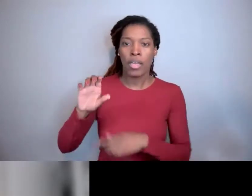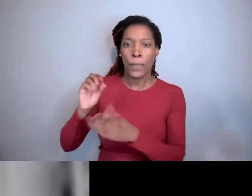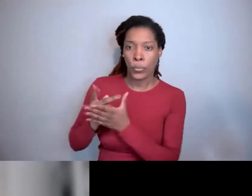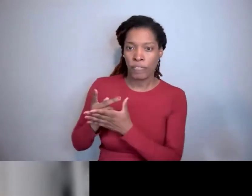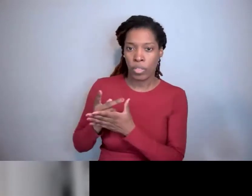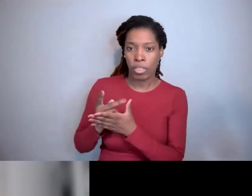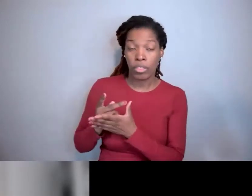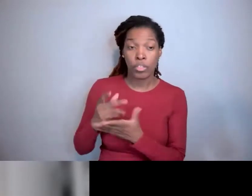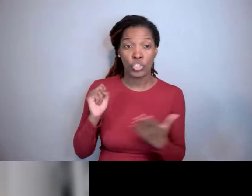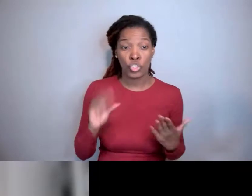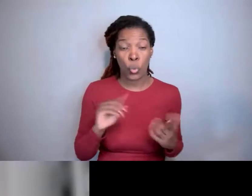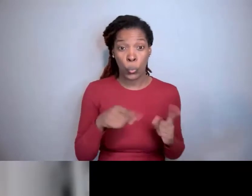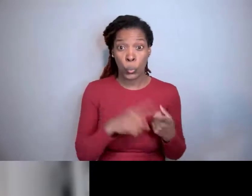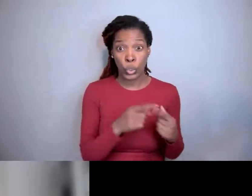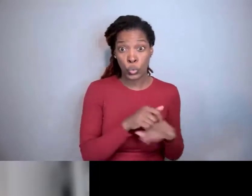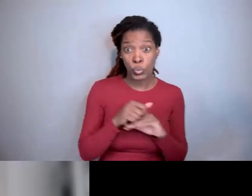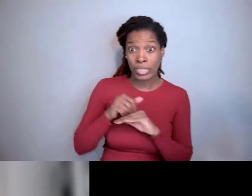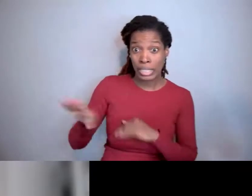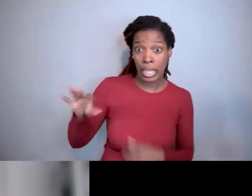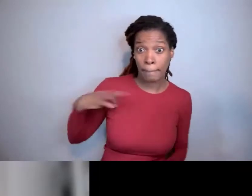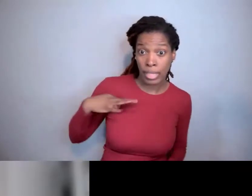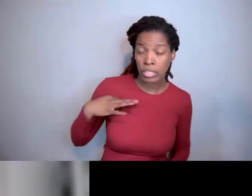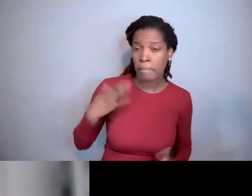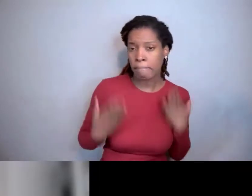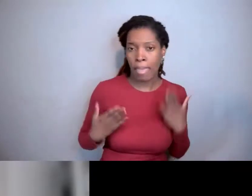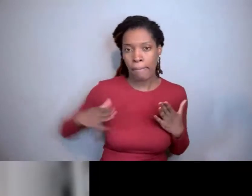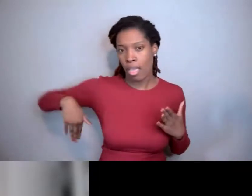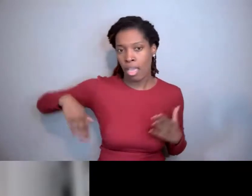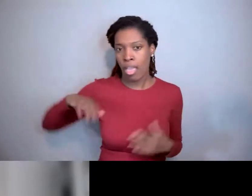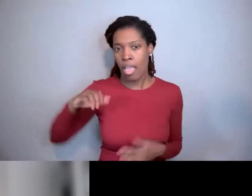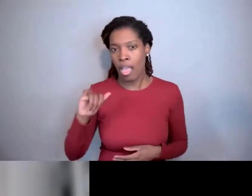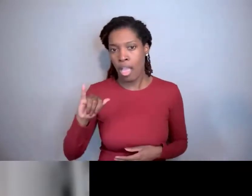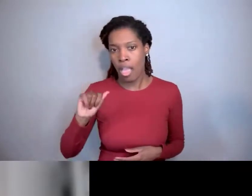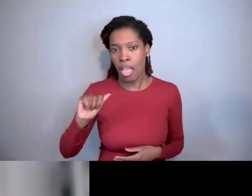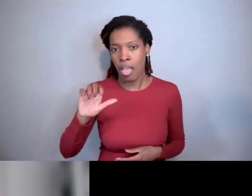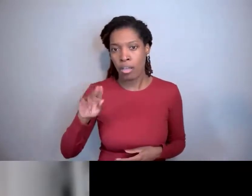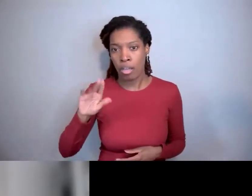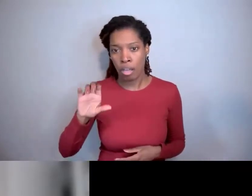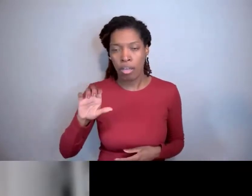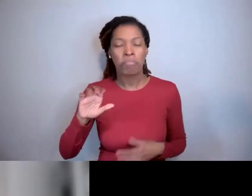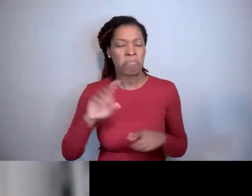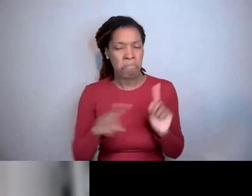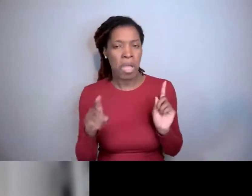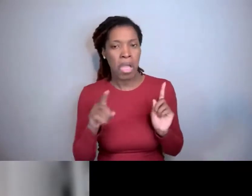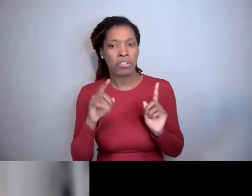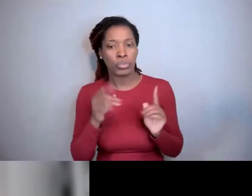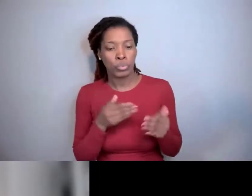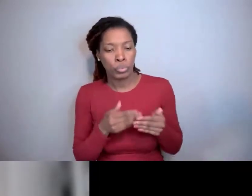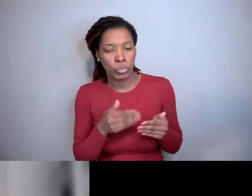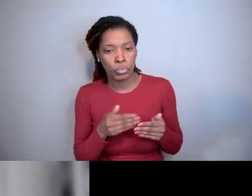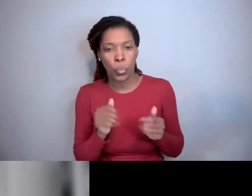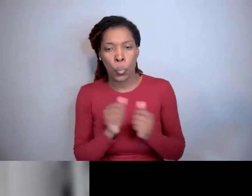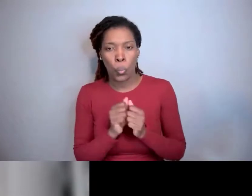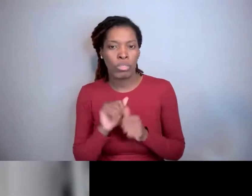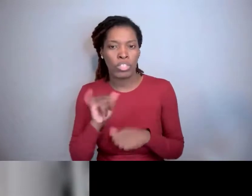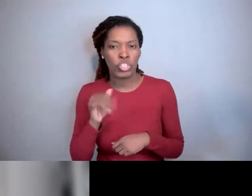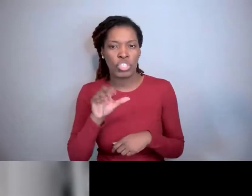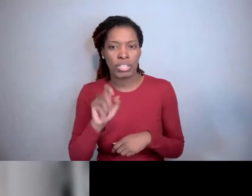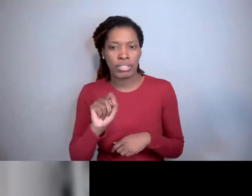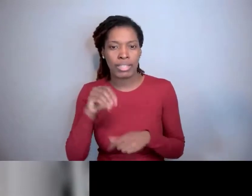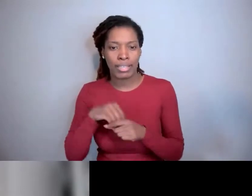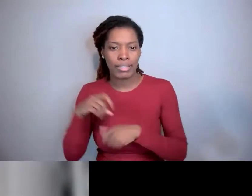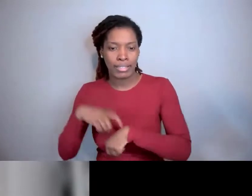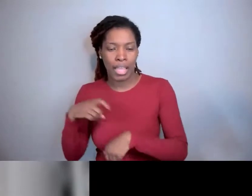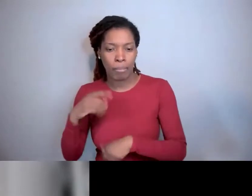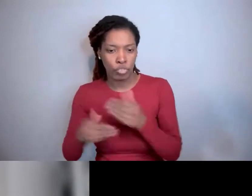at submission, but it needs to be submitted in accordance with just-in-time procedures. Yes. Thank you.